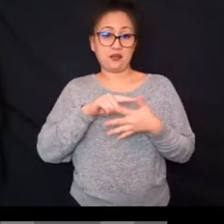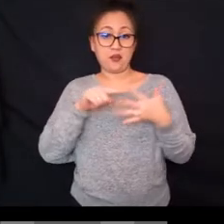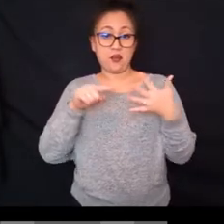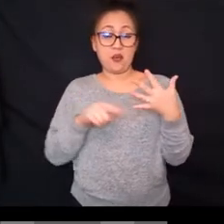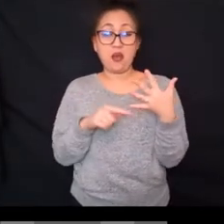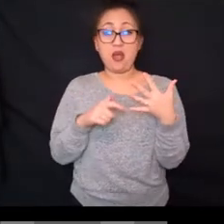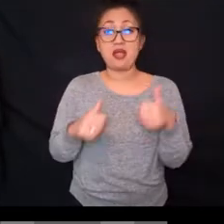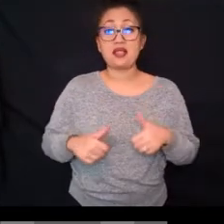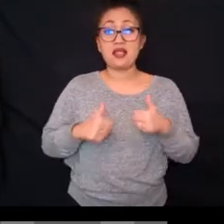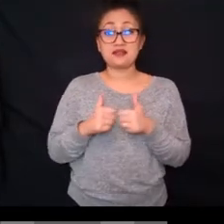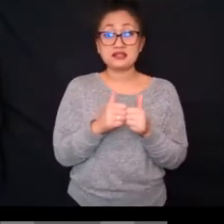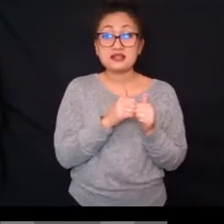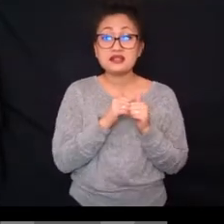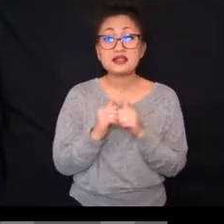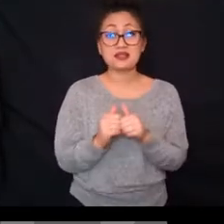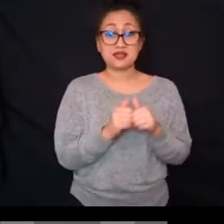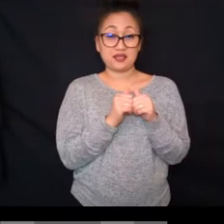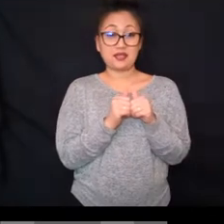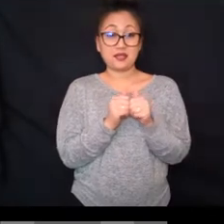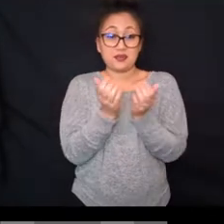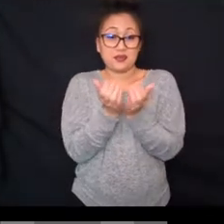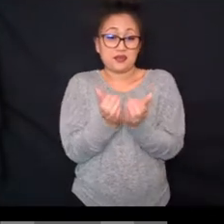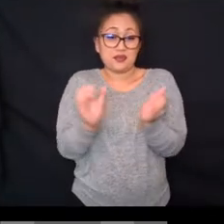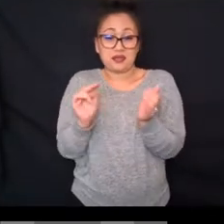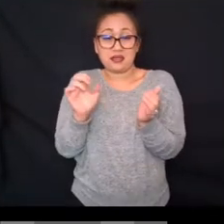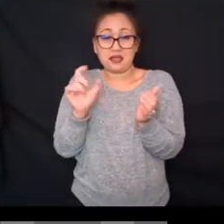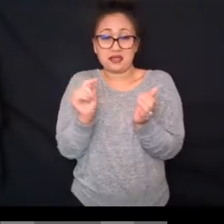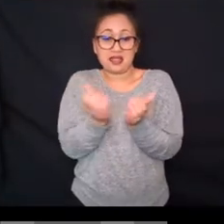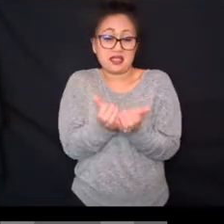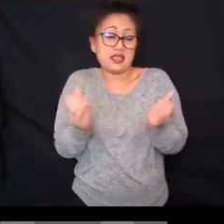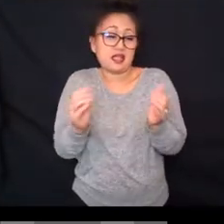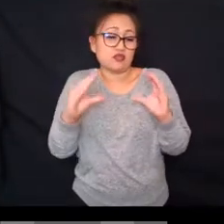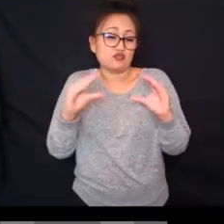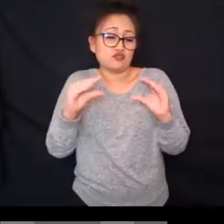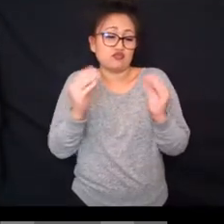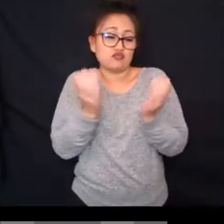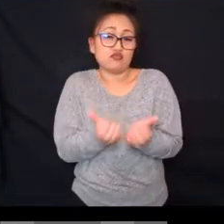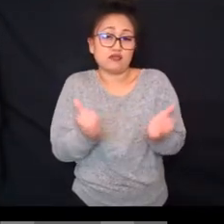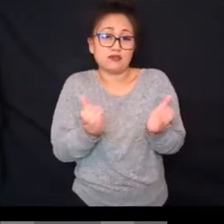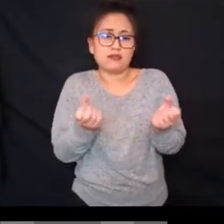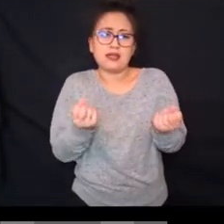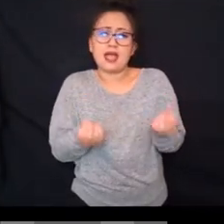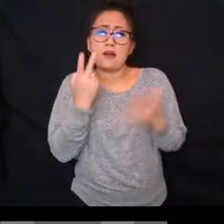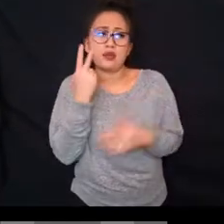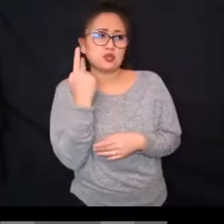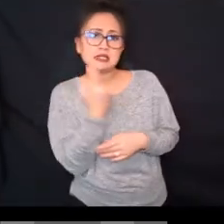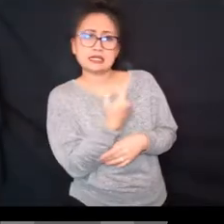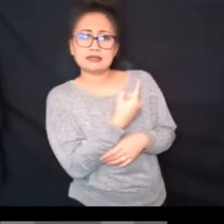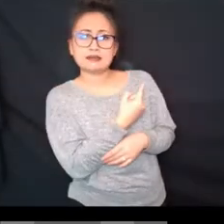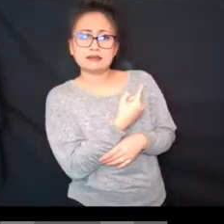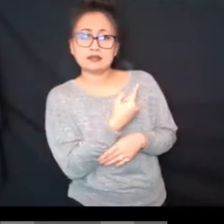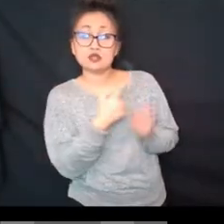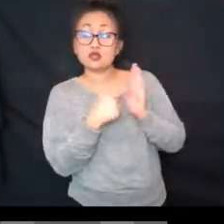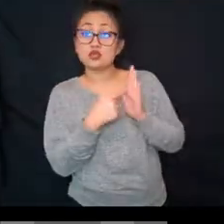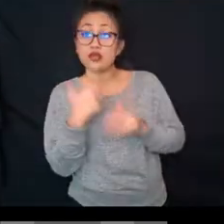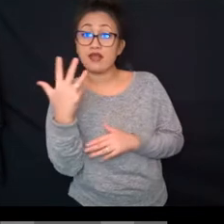in a nice, soft nest. So how many do you see right here? 5. Would you show me your